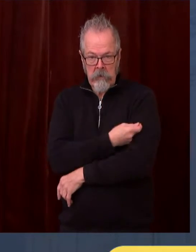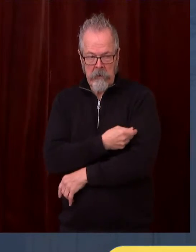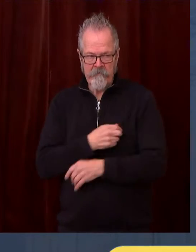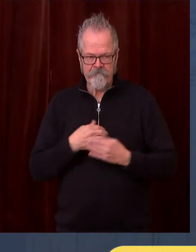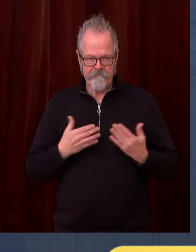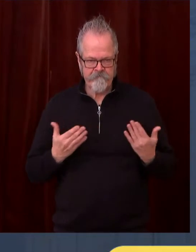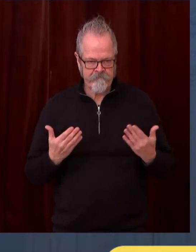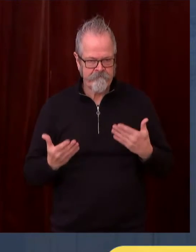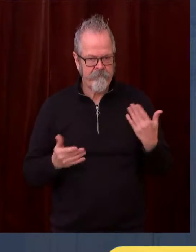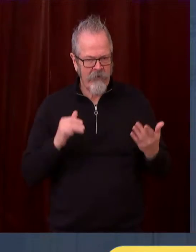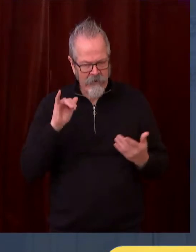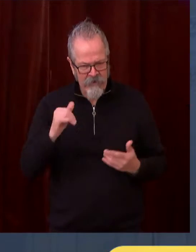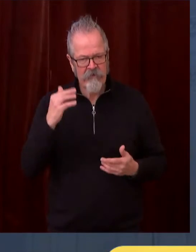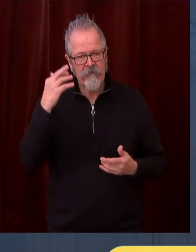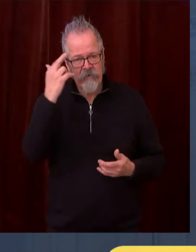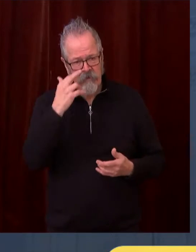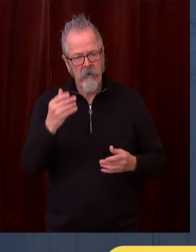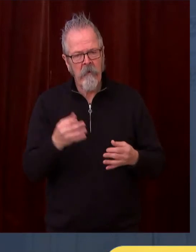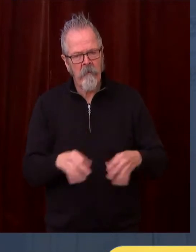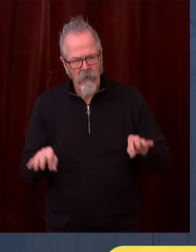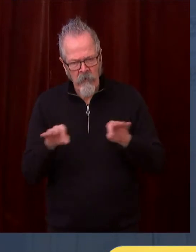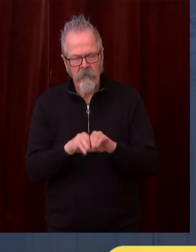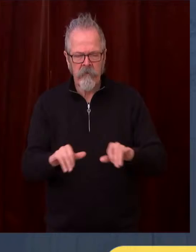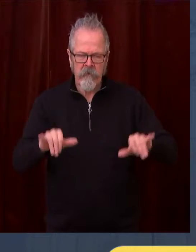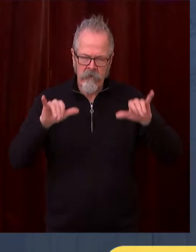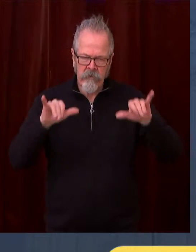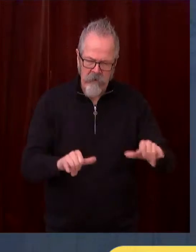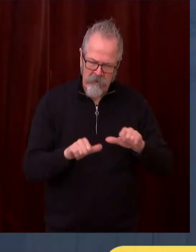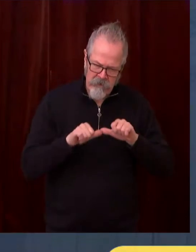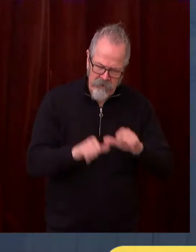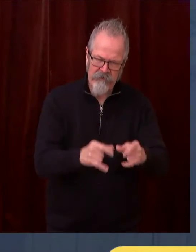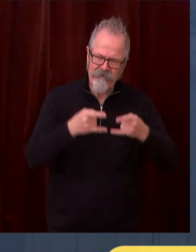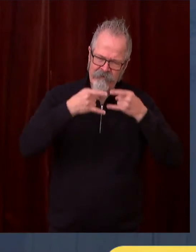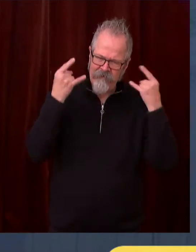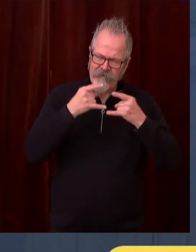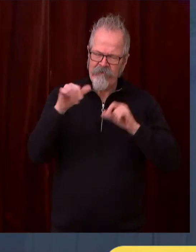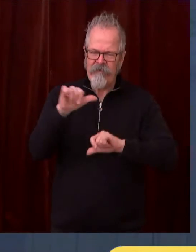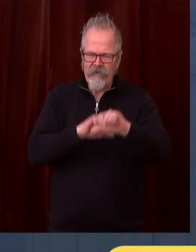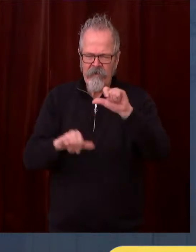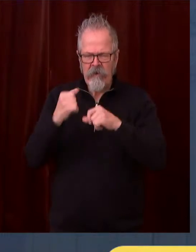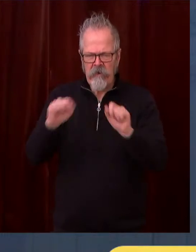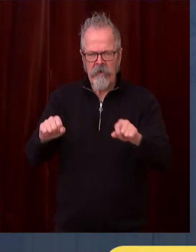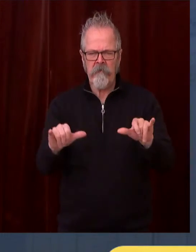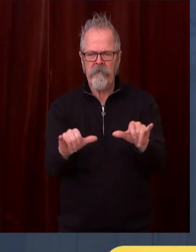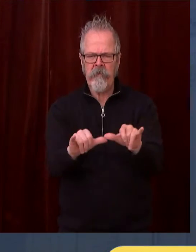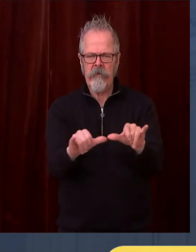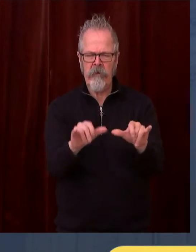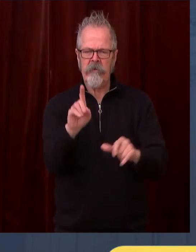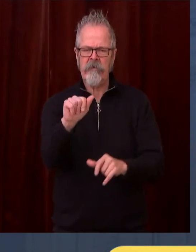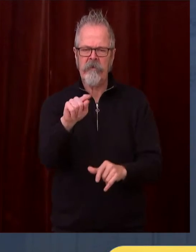really have a much more developed knowledge of what this vaccine will and will not do.